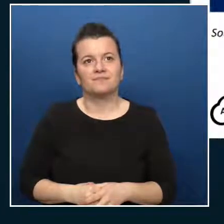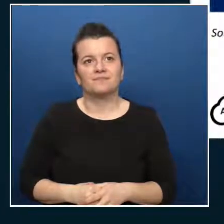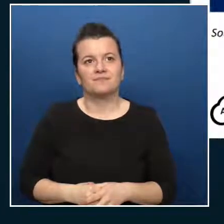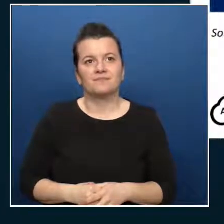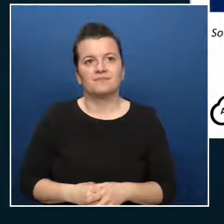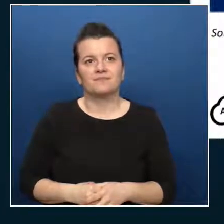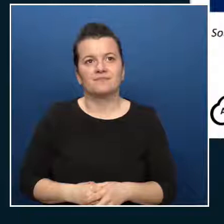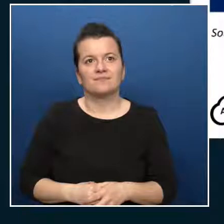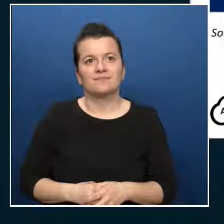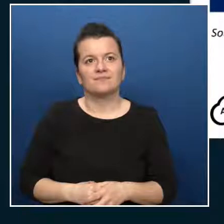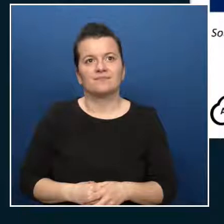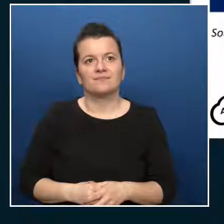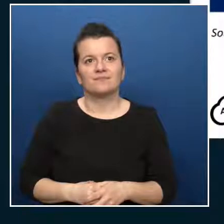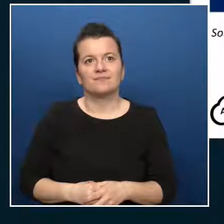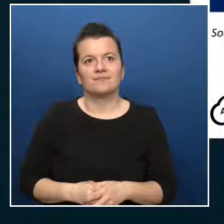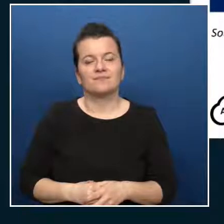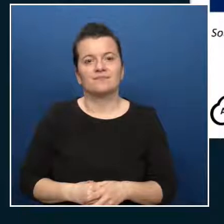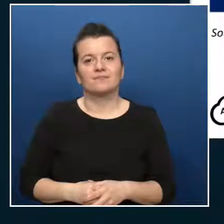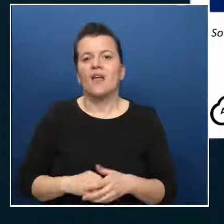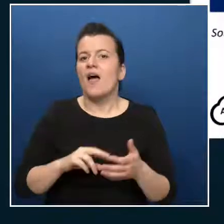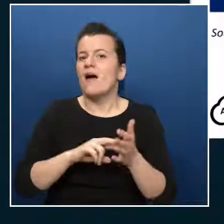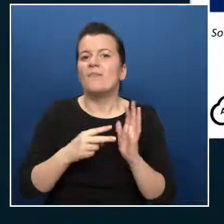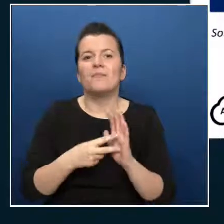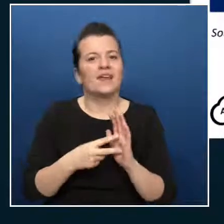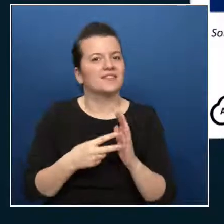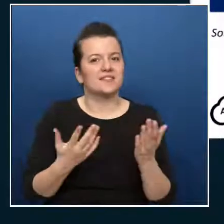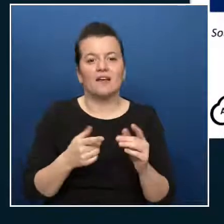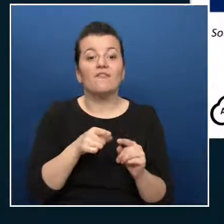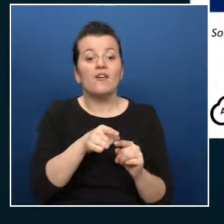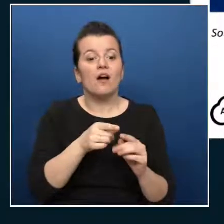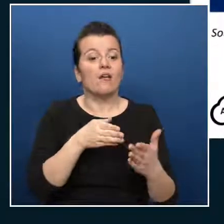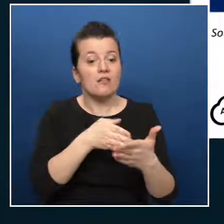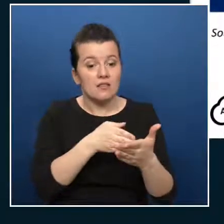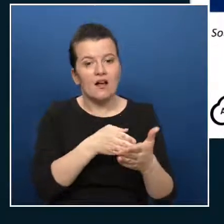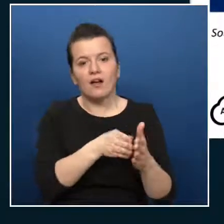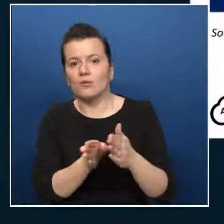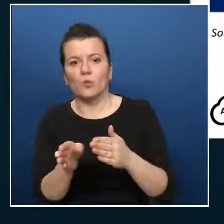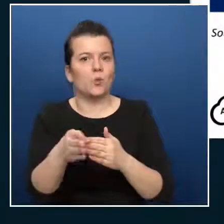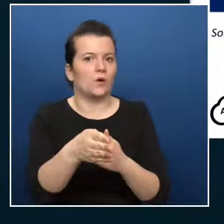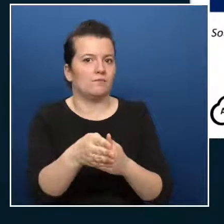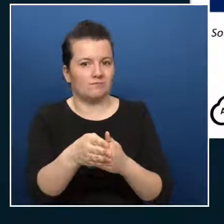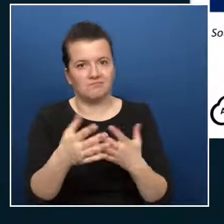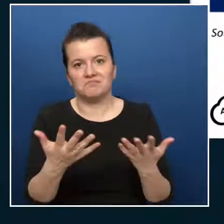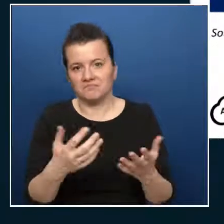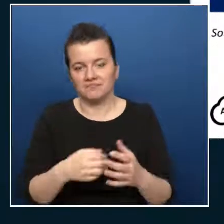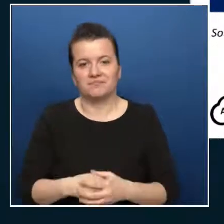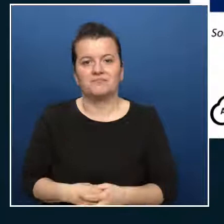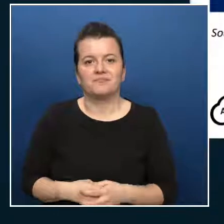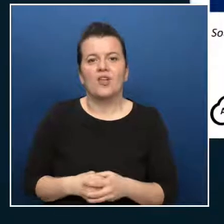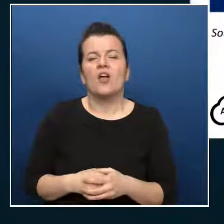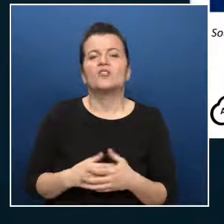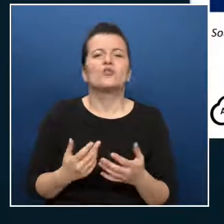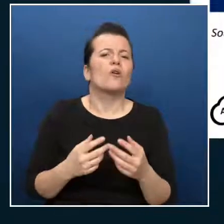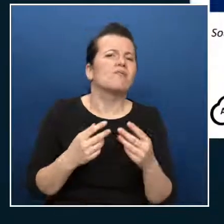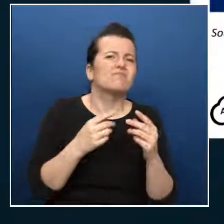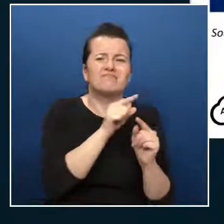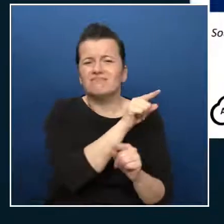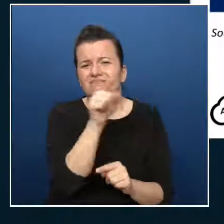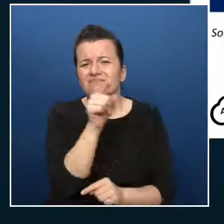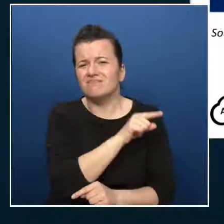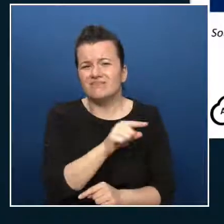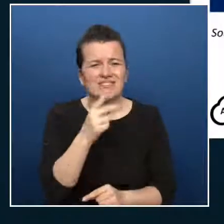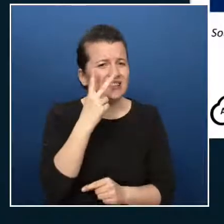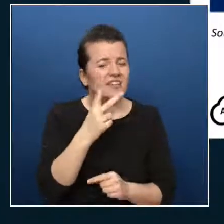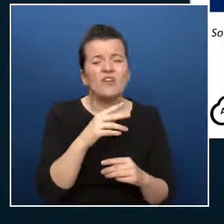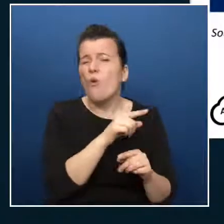avoiding single points of failure and all this important things. So you can check out the details